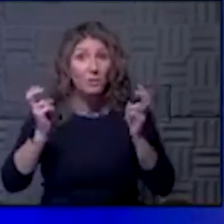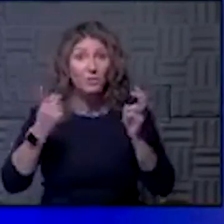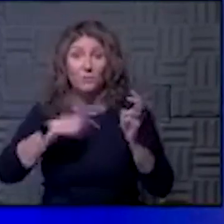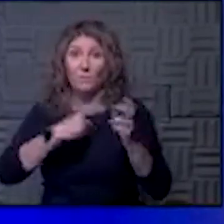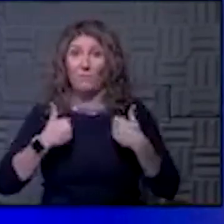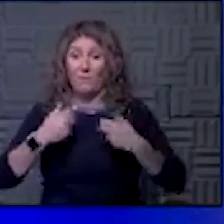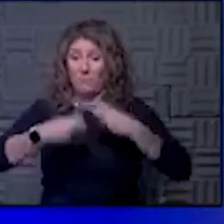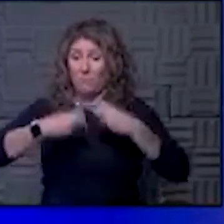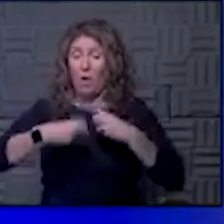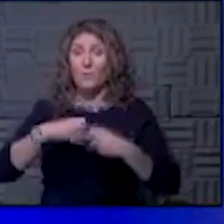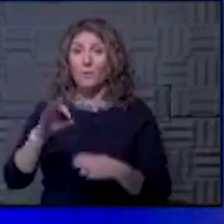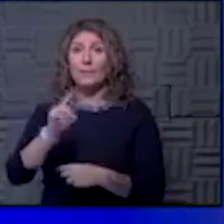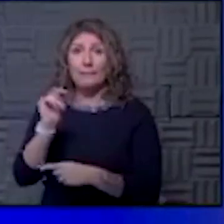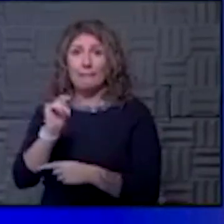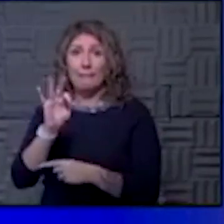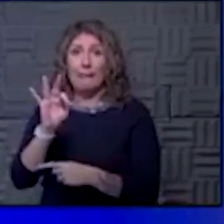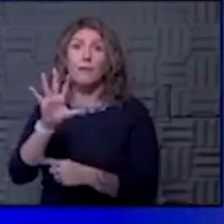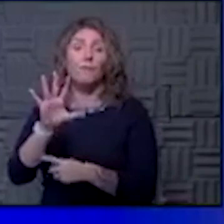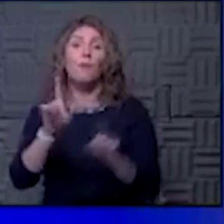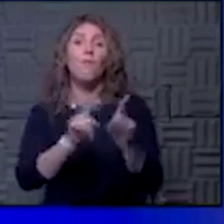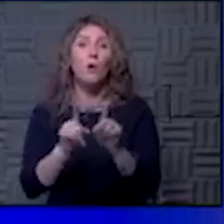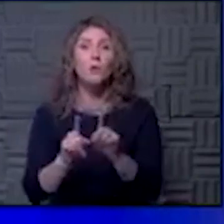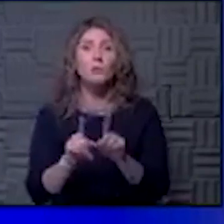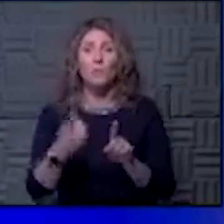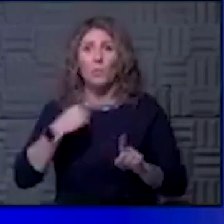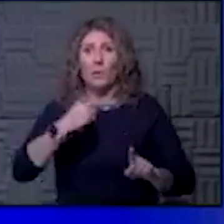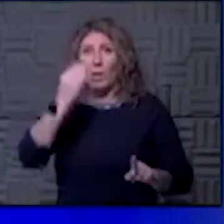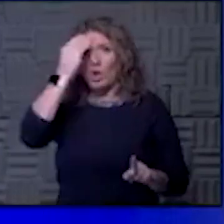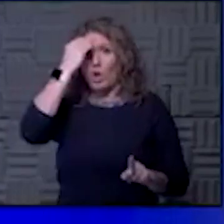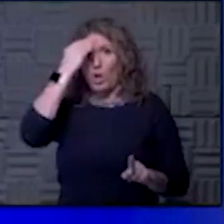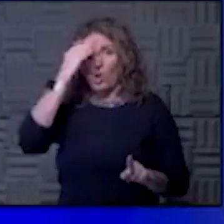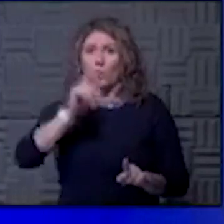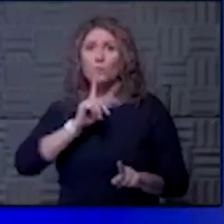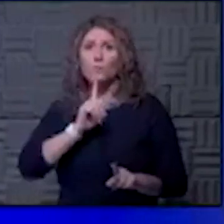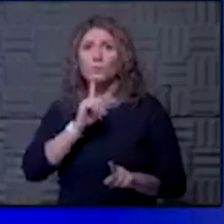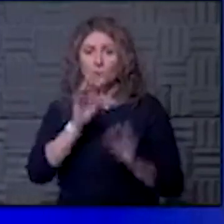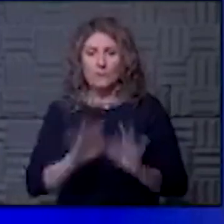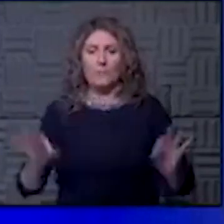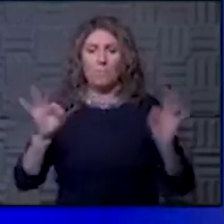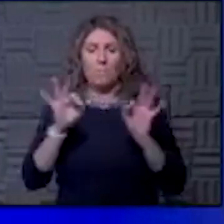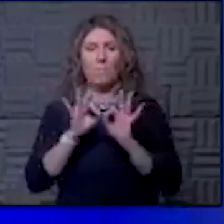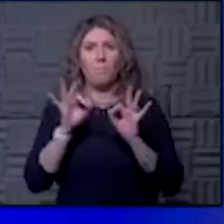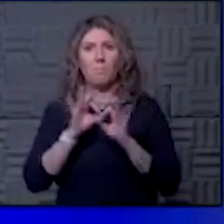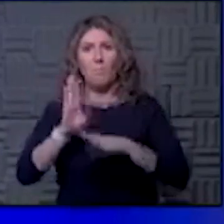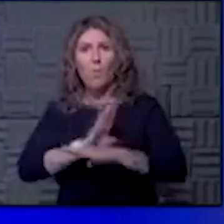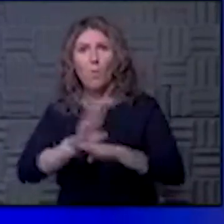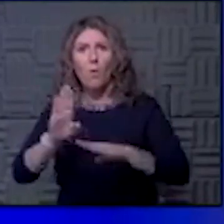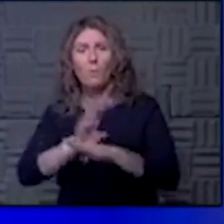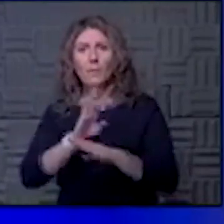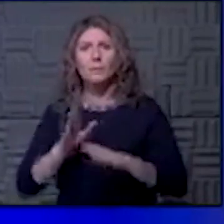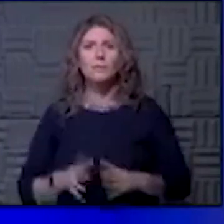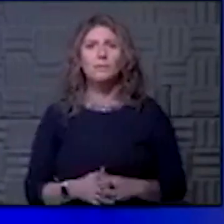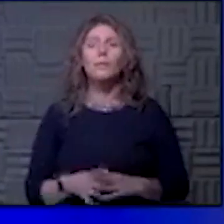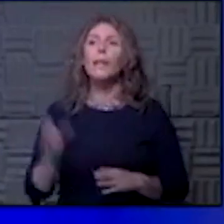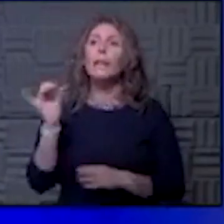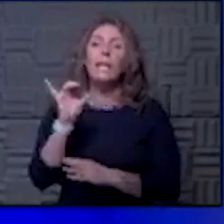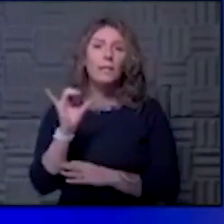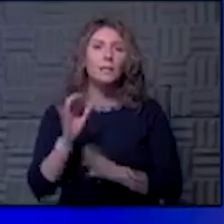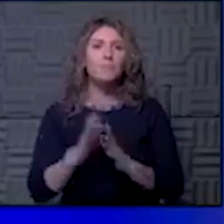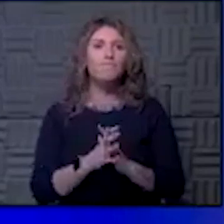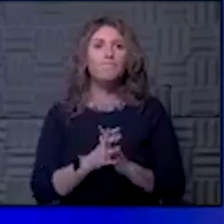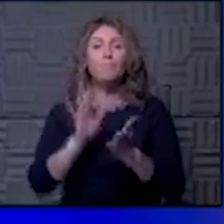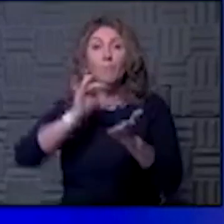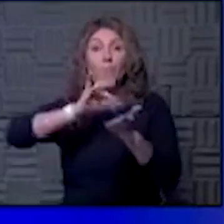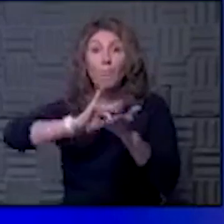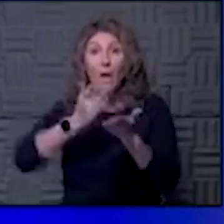with N95s, just as you alluded to as well. So we know that in these very important essential businesses, such as